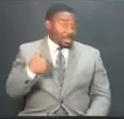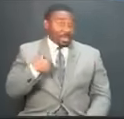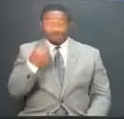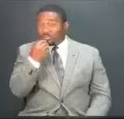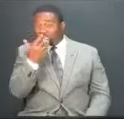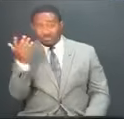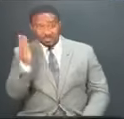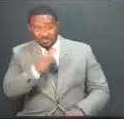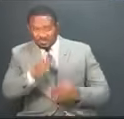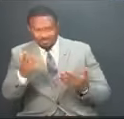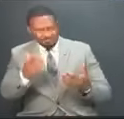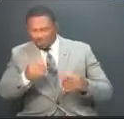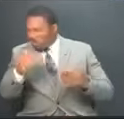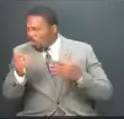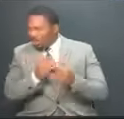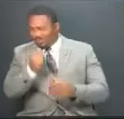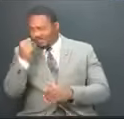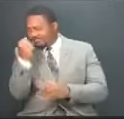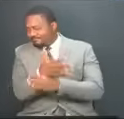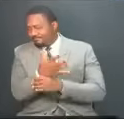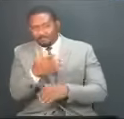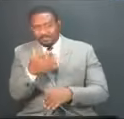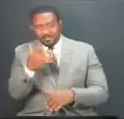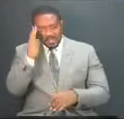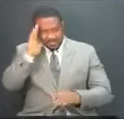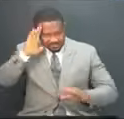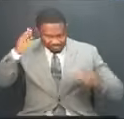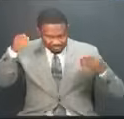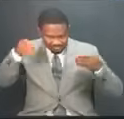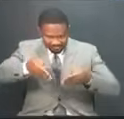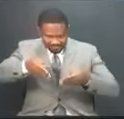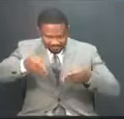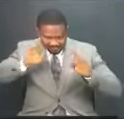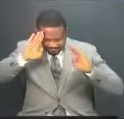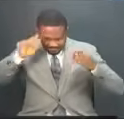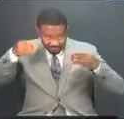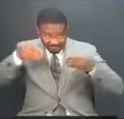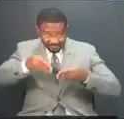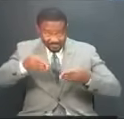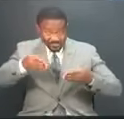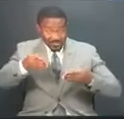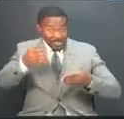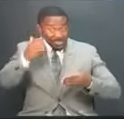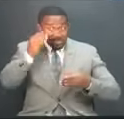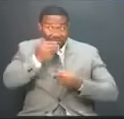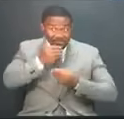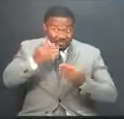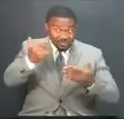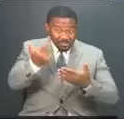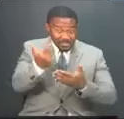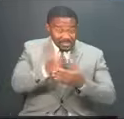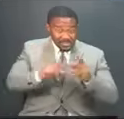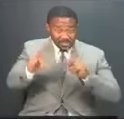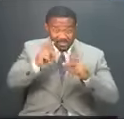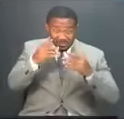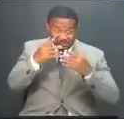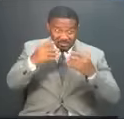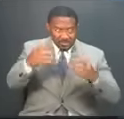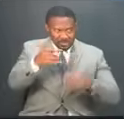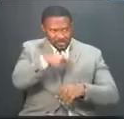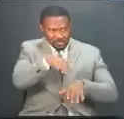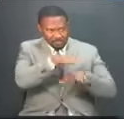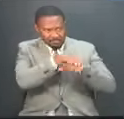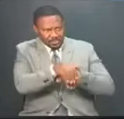I will not mind you. I will remain focused. I will let the Ghanaians know that you are only pretending